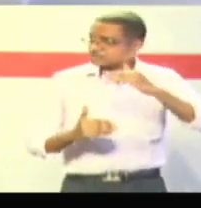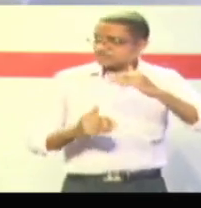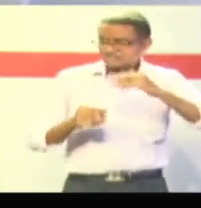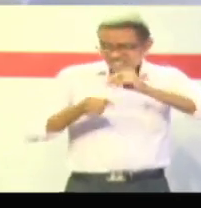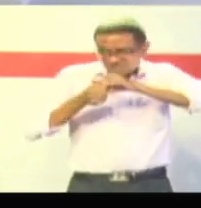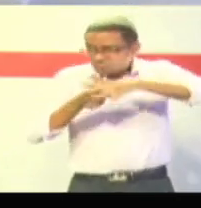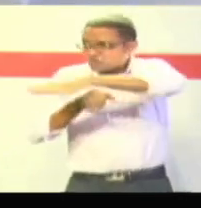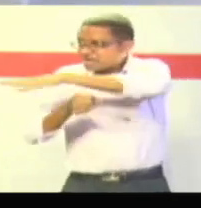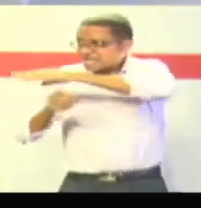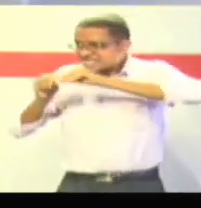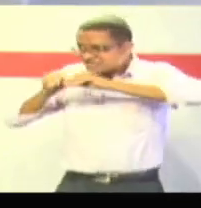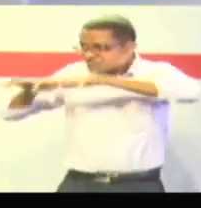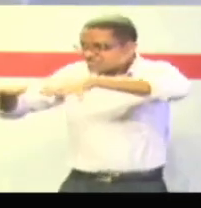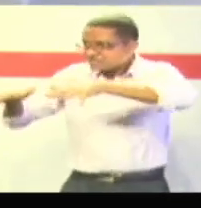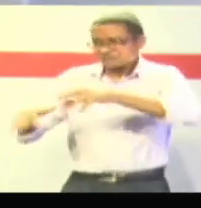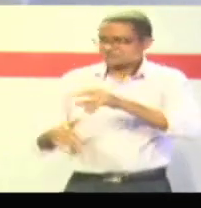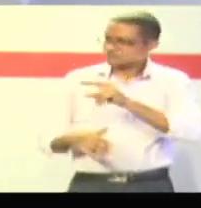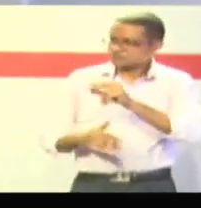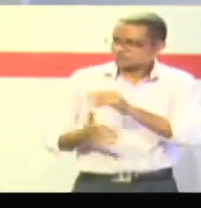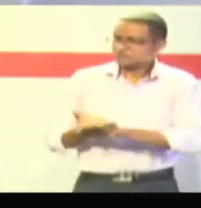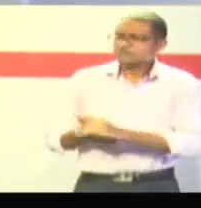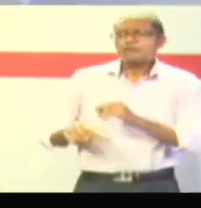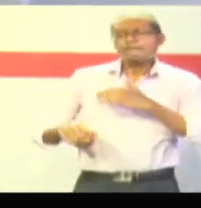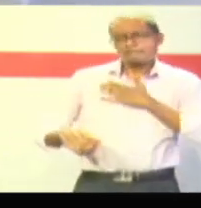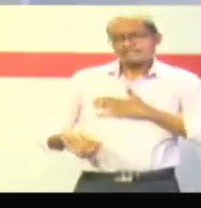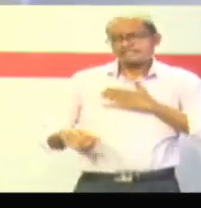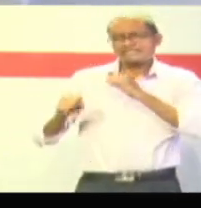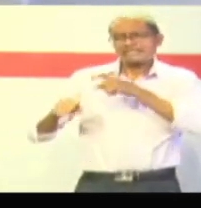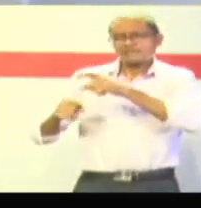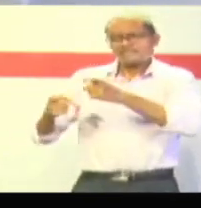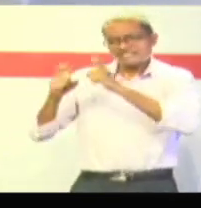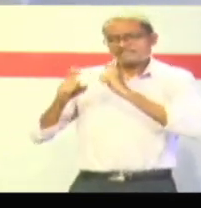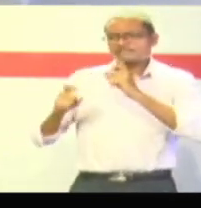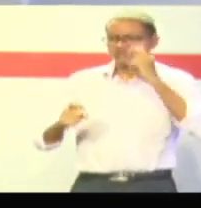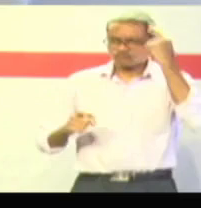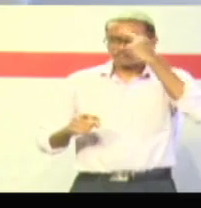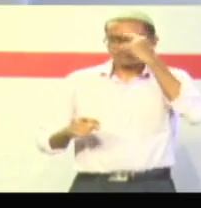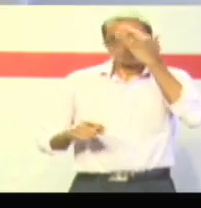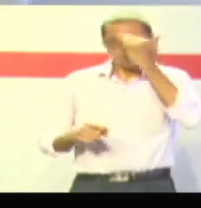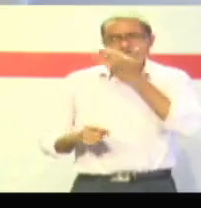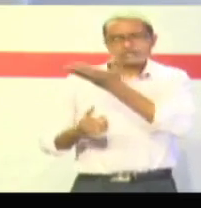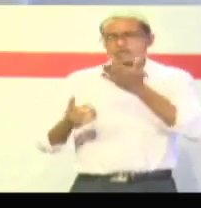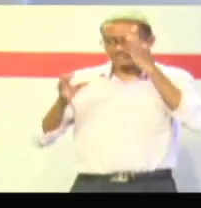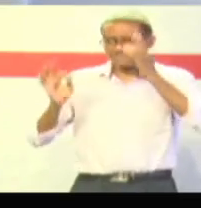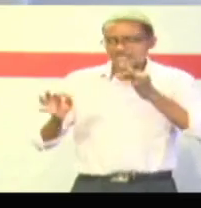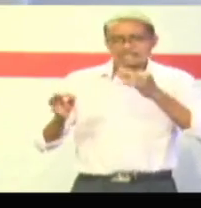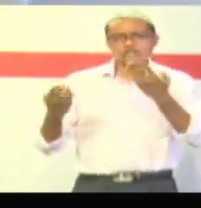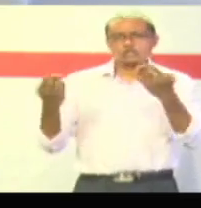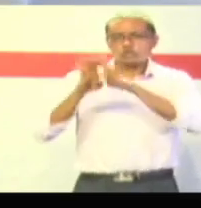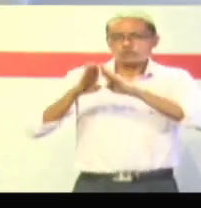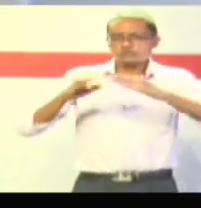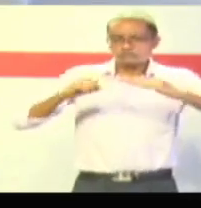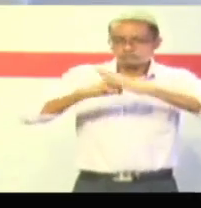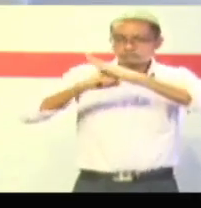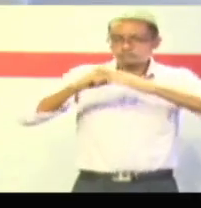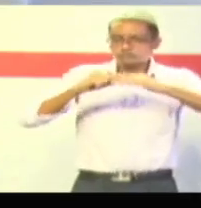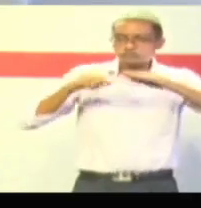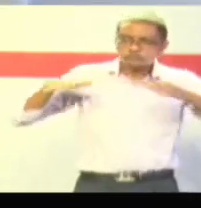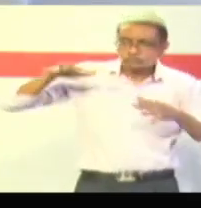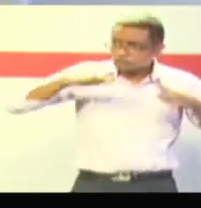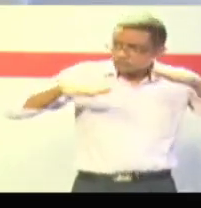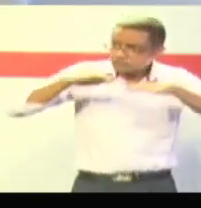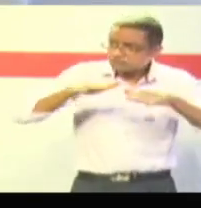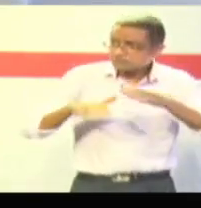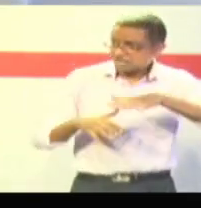transmitting COVID-19. So I just want a little bit more of the rationale that is being used for such a policy. Well, I think, Richard, you